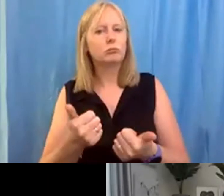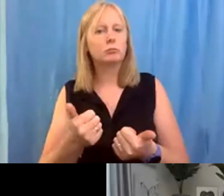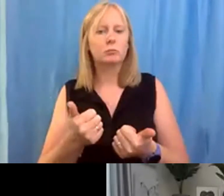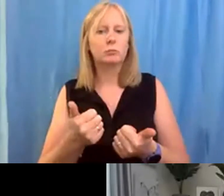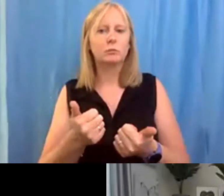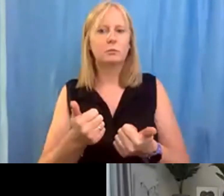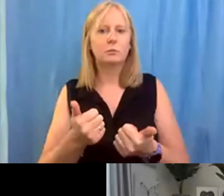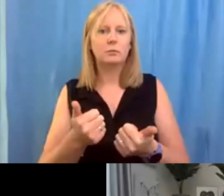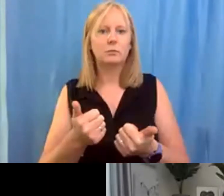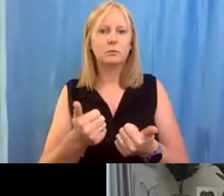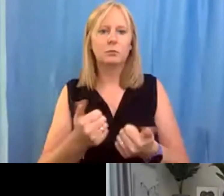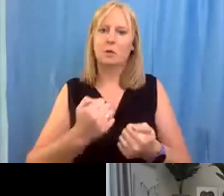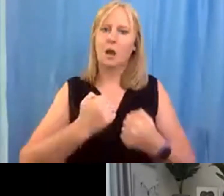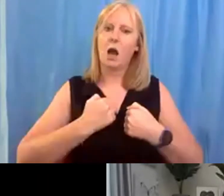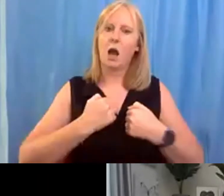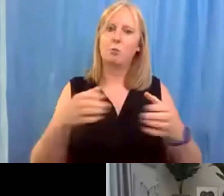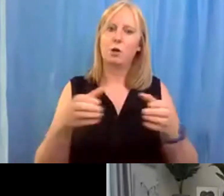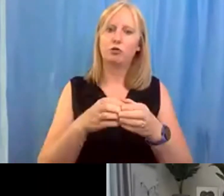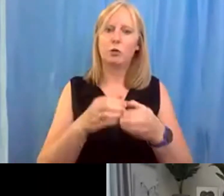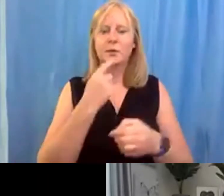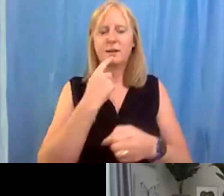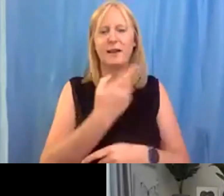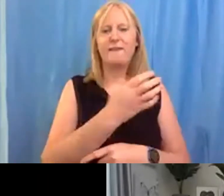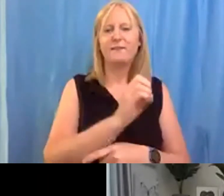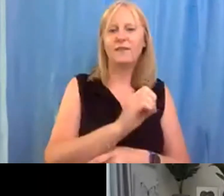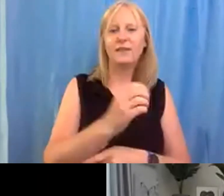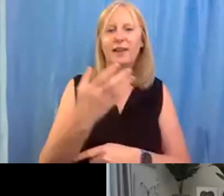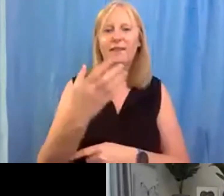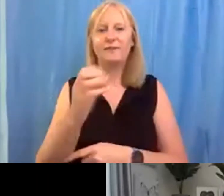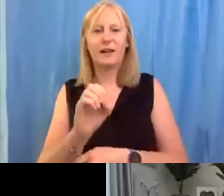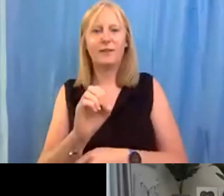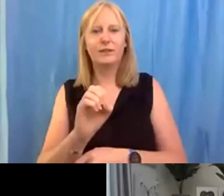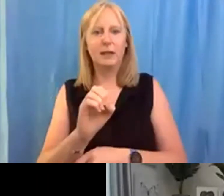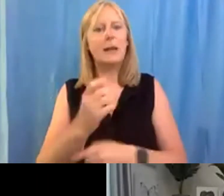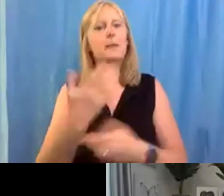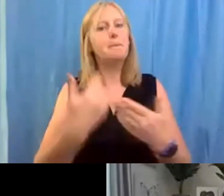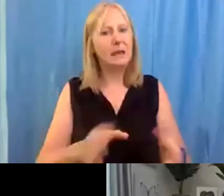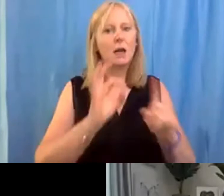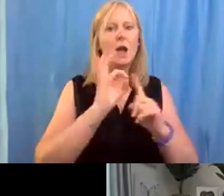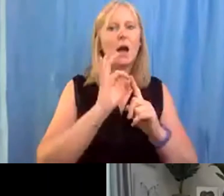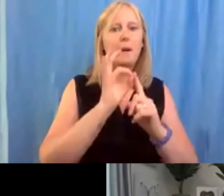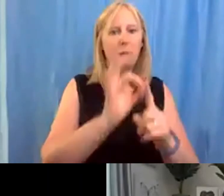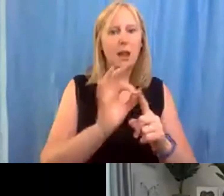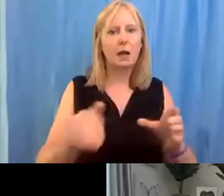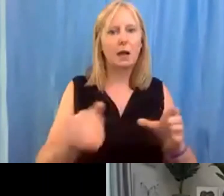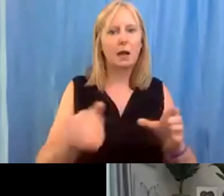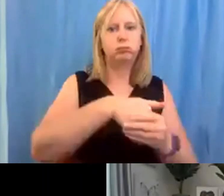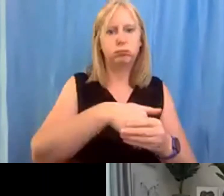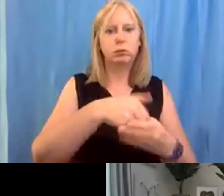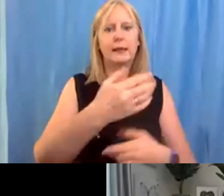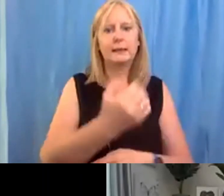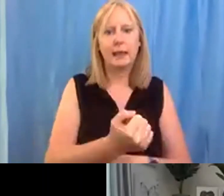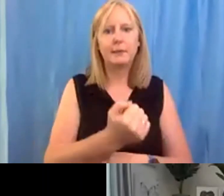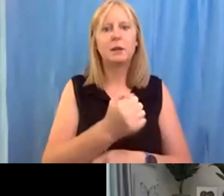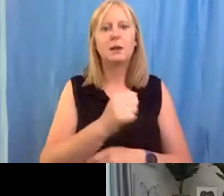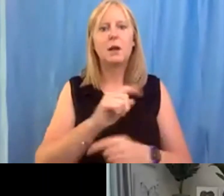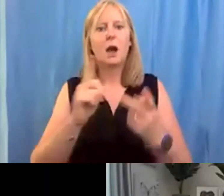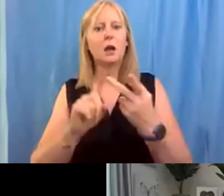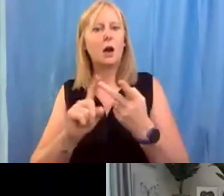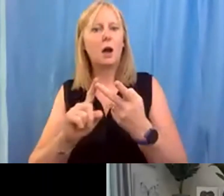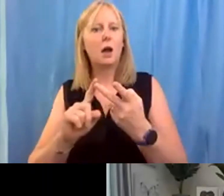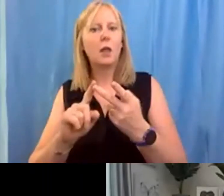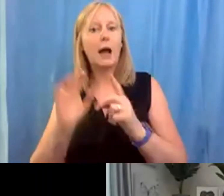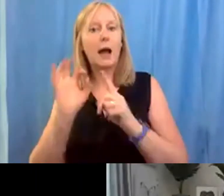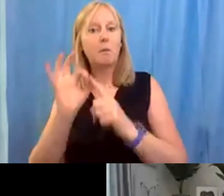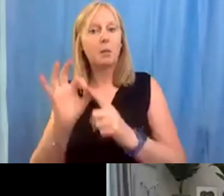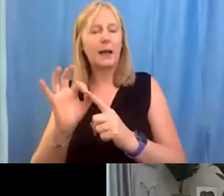The members in our group were 50-50 in those who have applied and been in a public appointment, and some that have applied